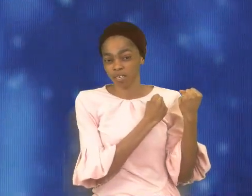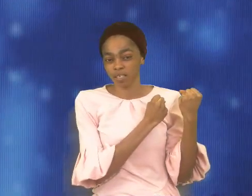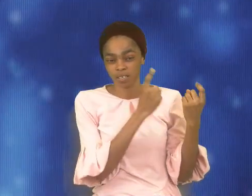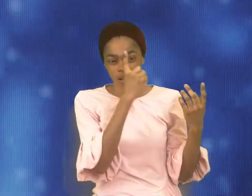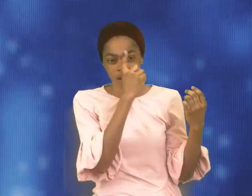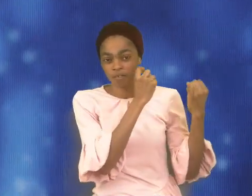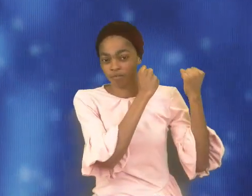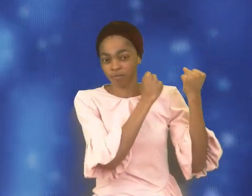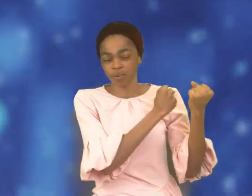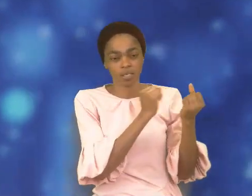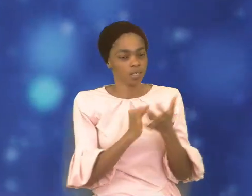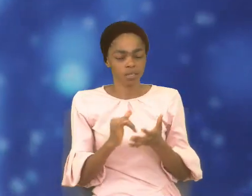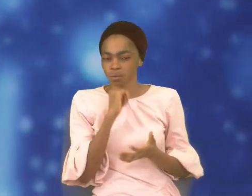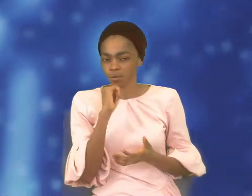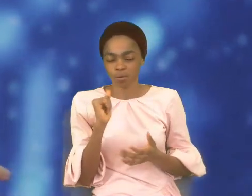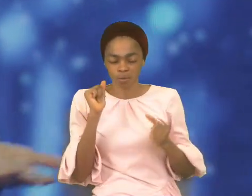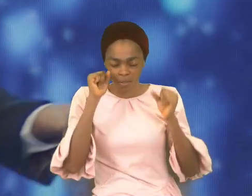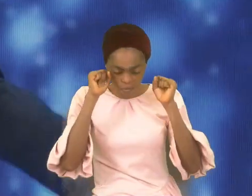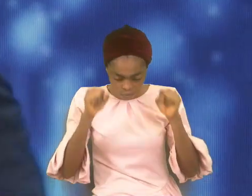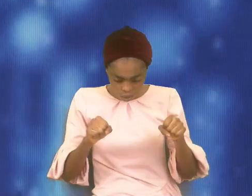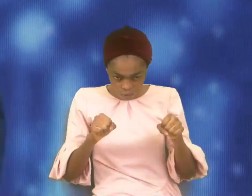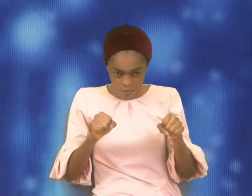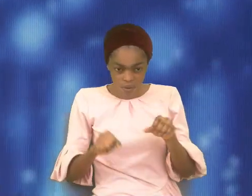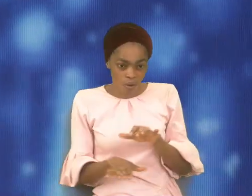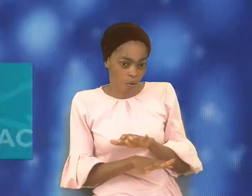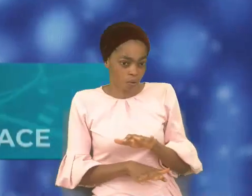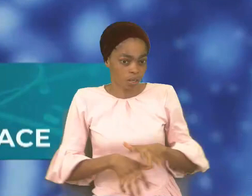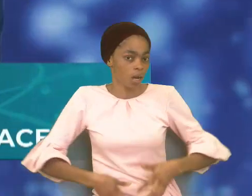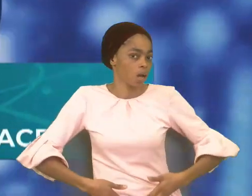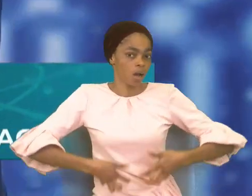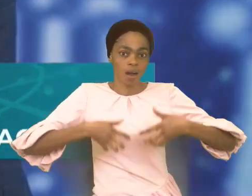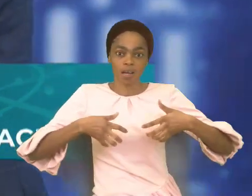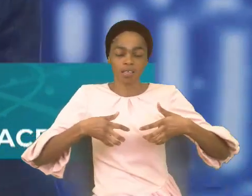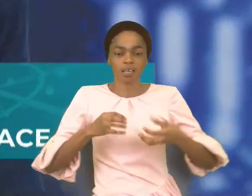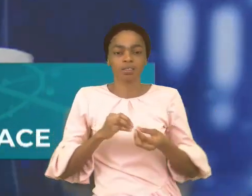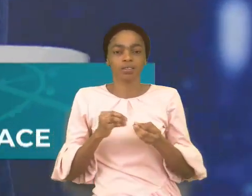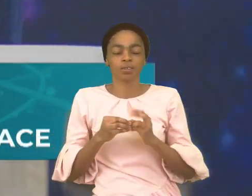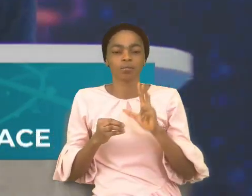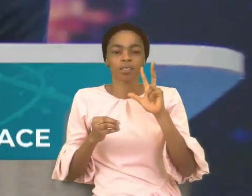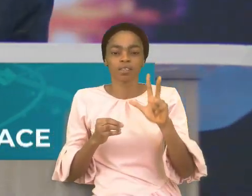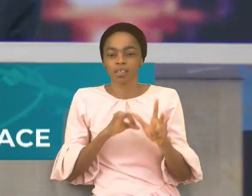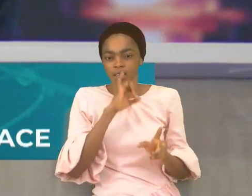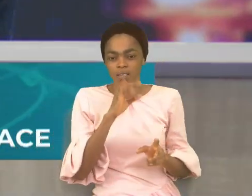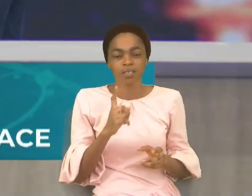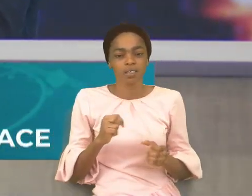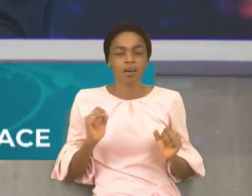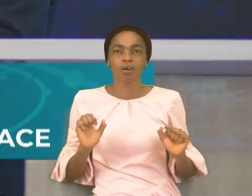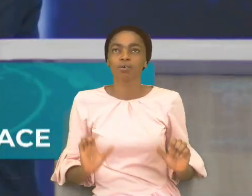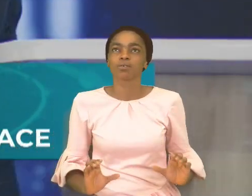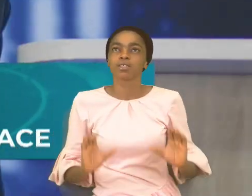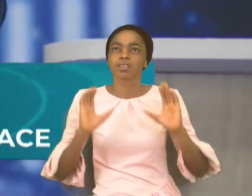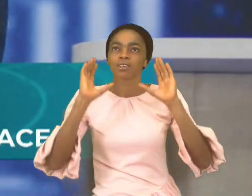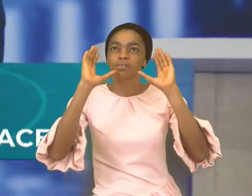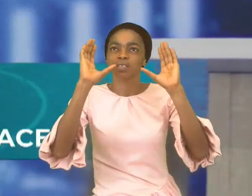Number 3, the consecrated faithfuls, that is, the faithful people They're saved,